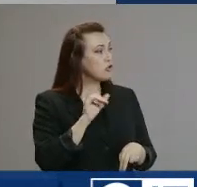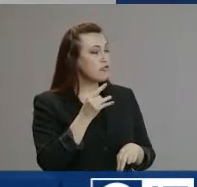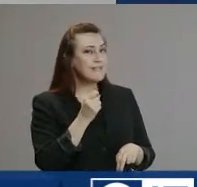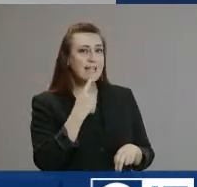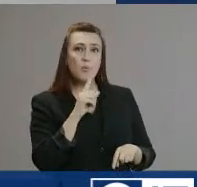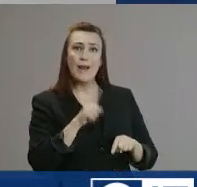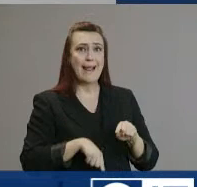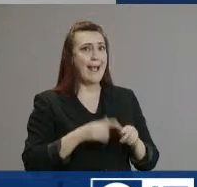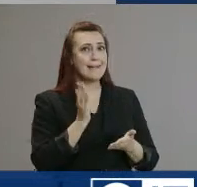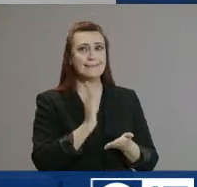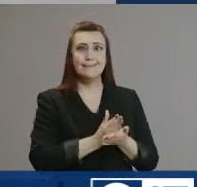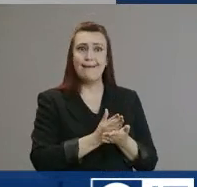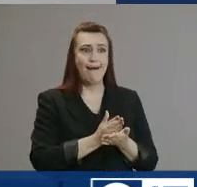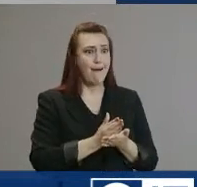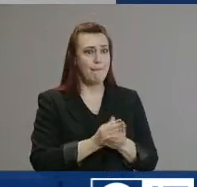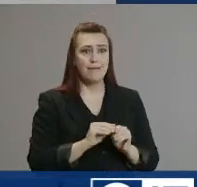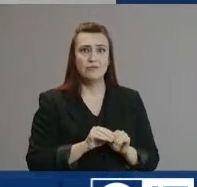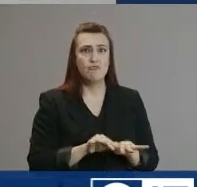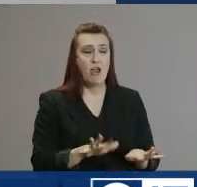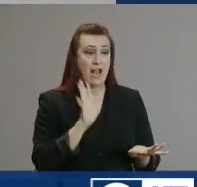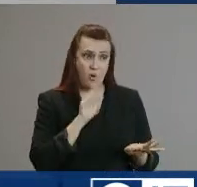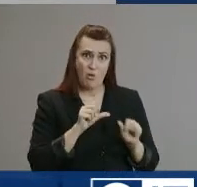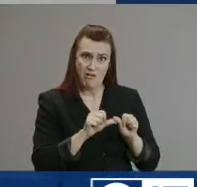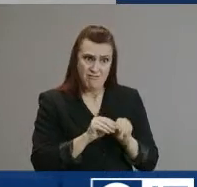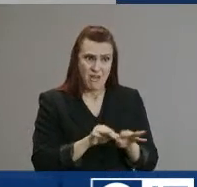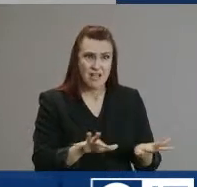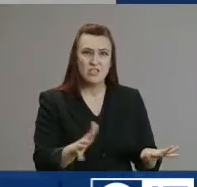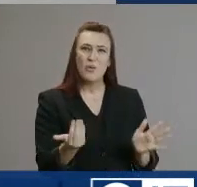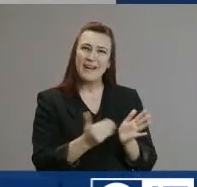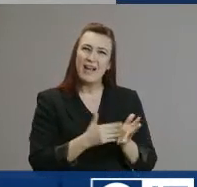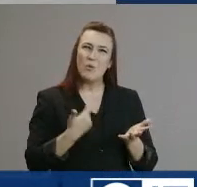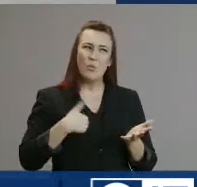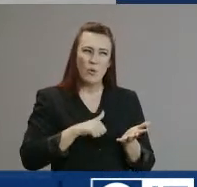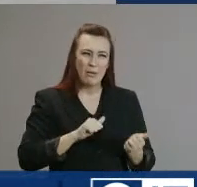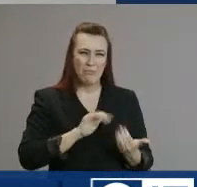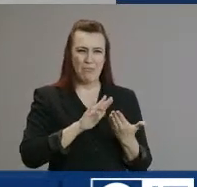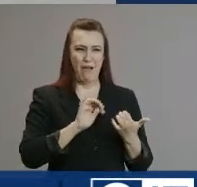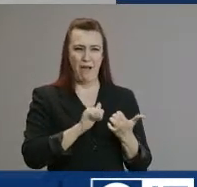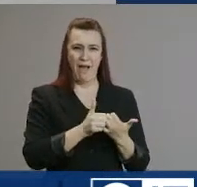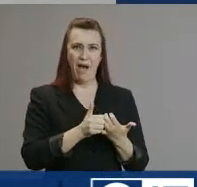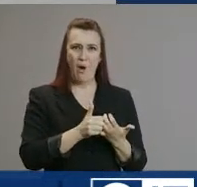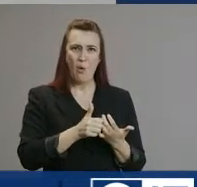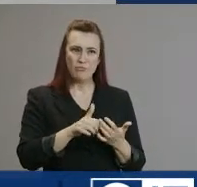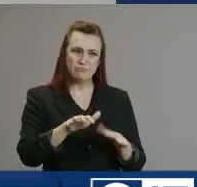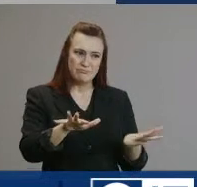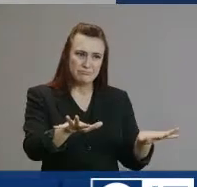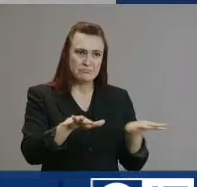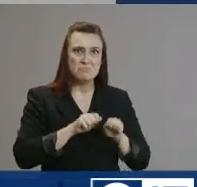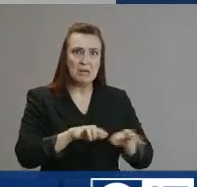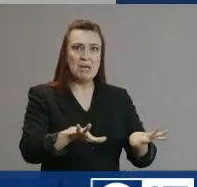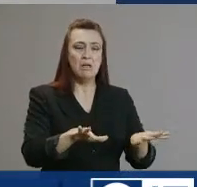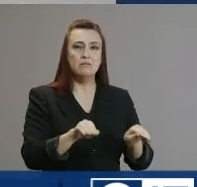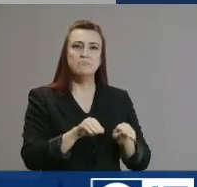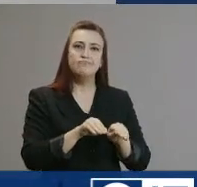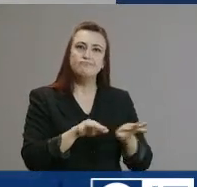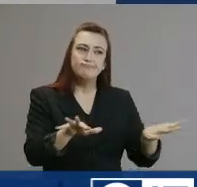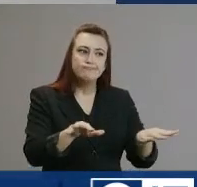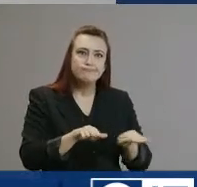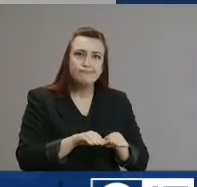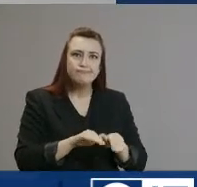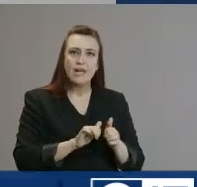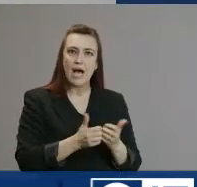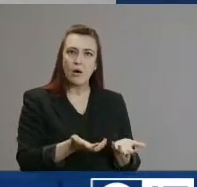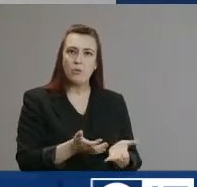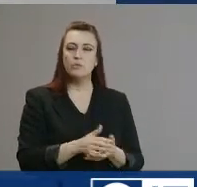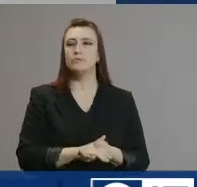being done to stop this spread? What we've done in terms of the preparation